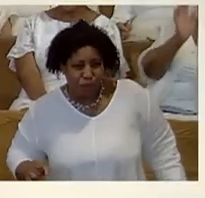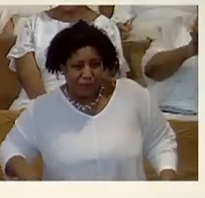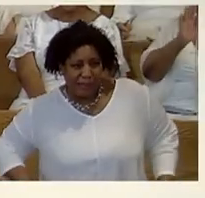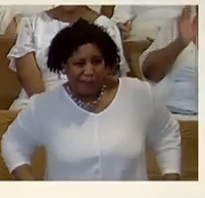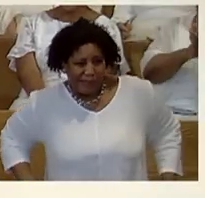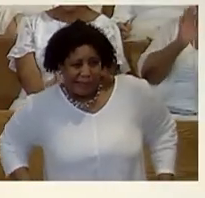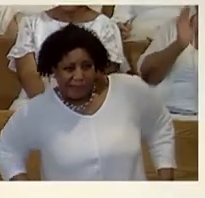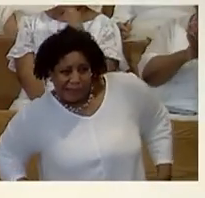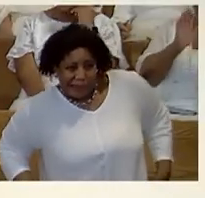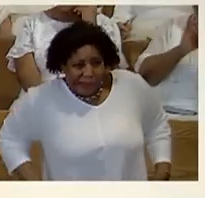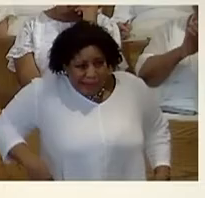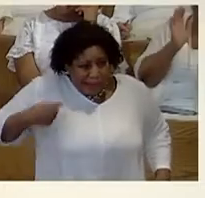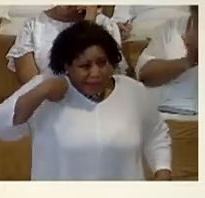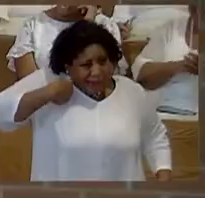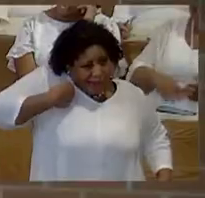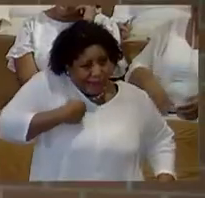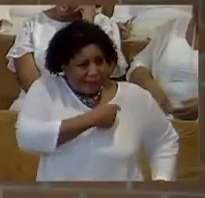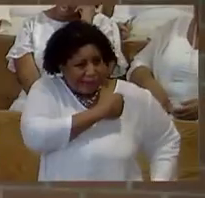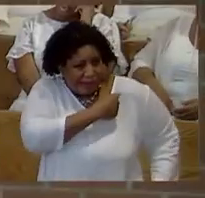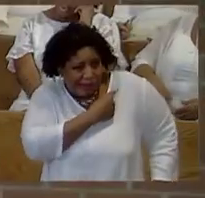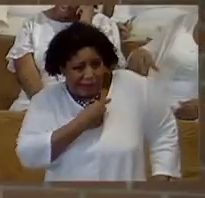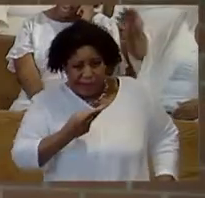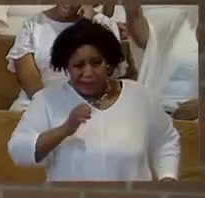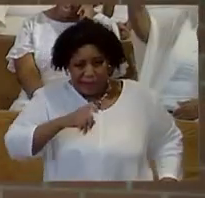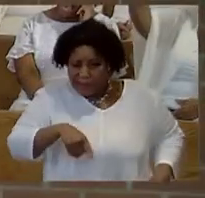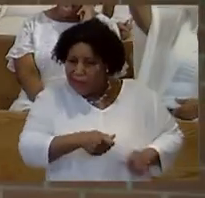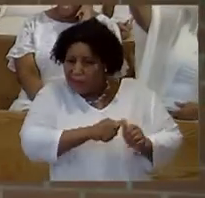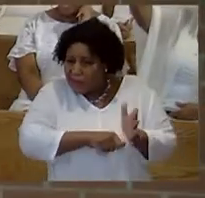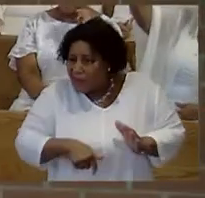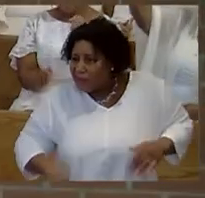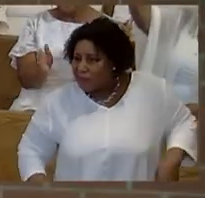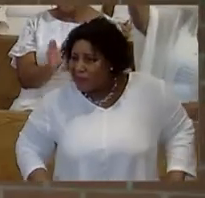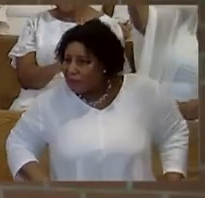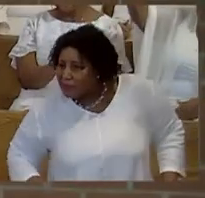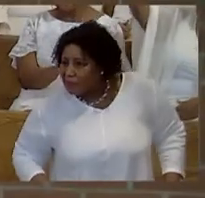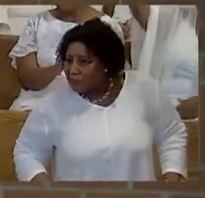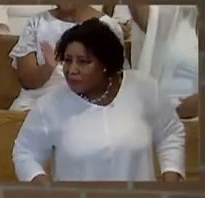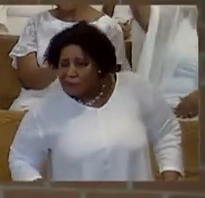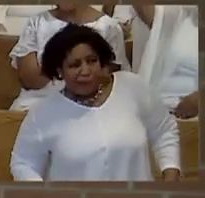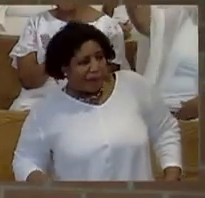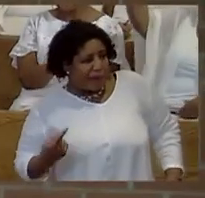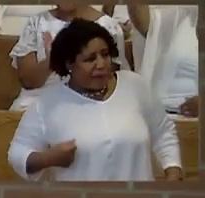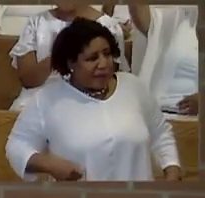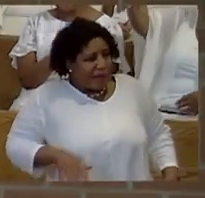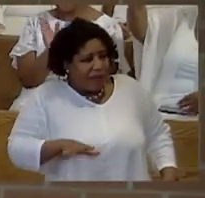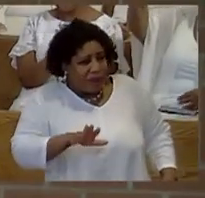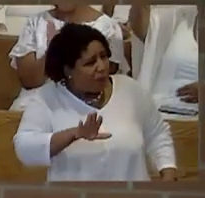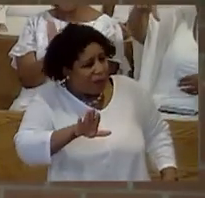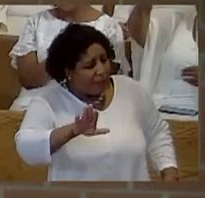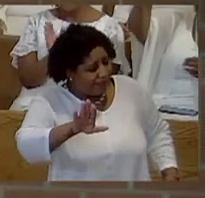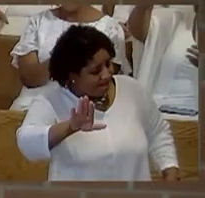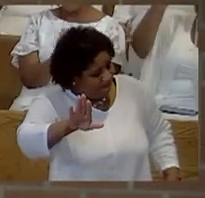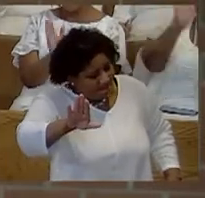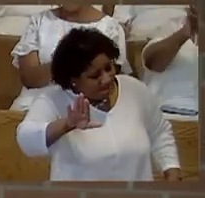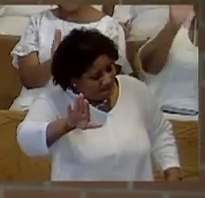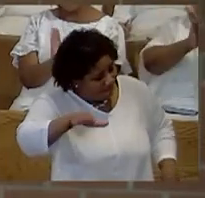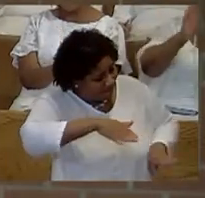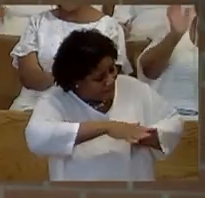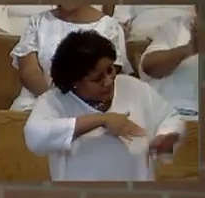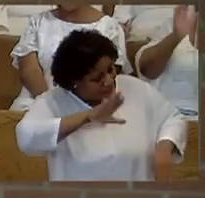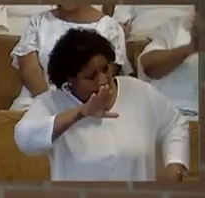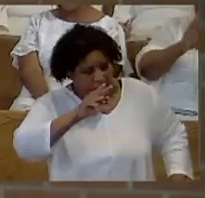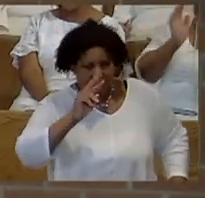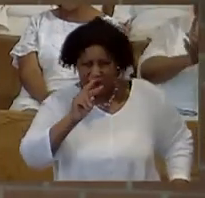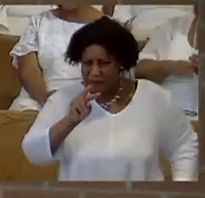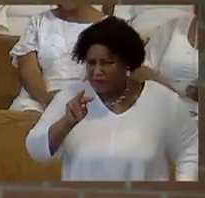pain. You might get hip surgery. You might do something in your life that caused you to slow it down. And now you looking around